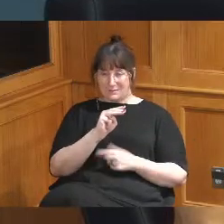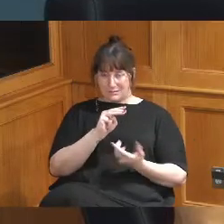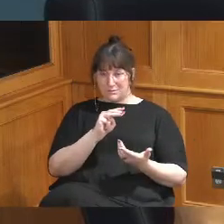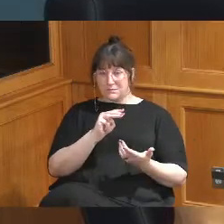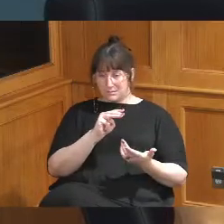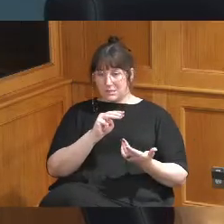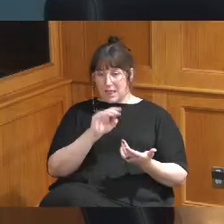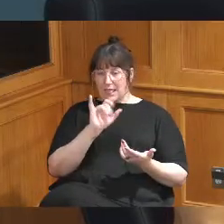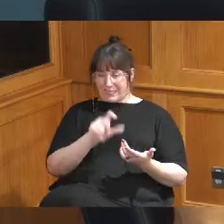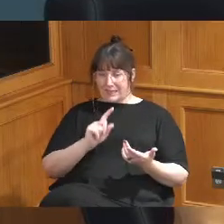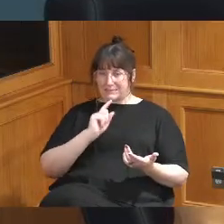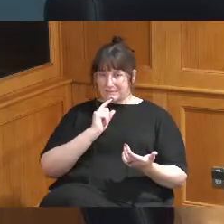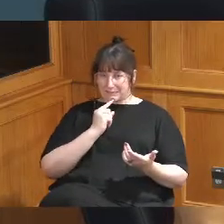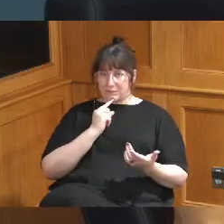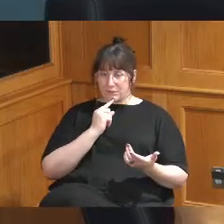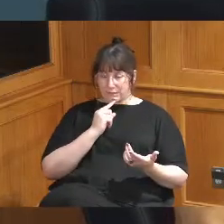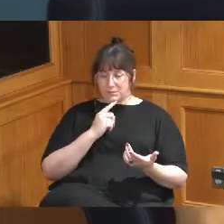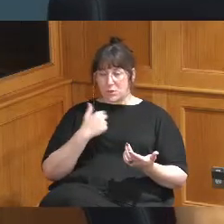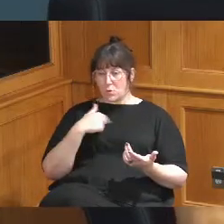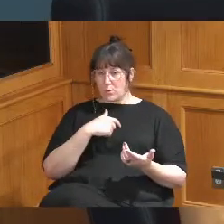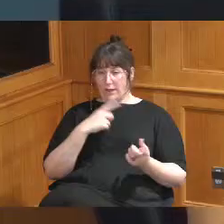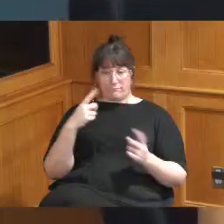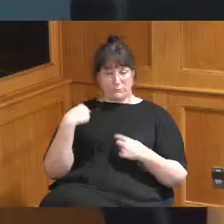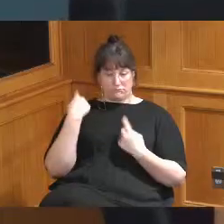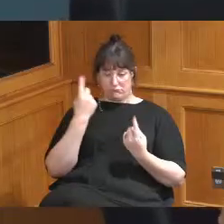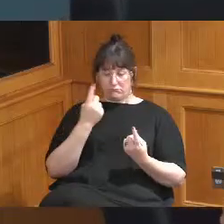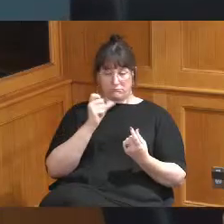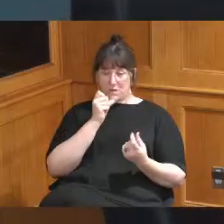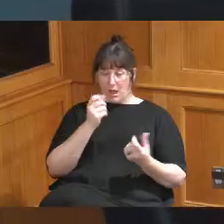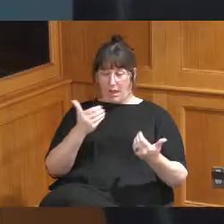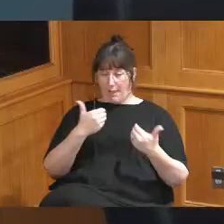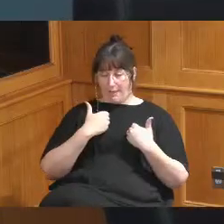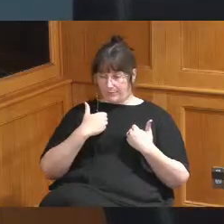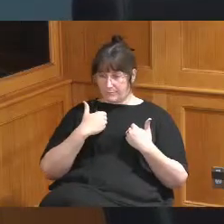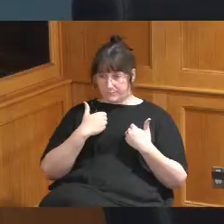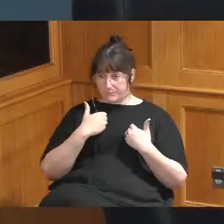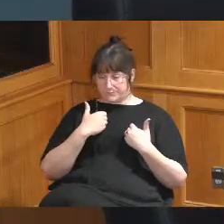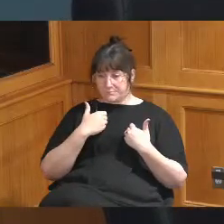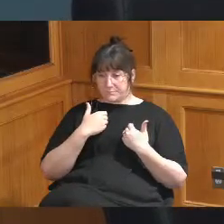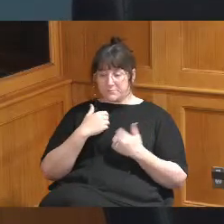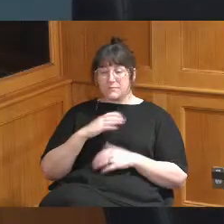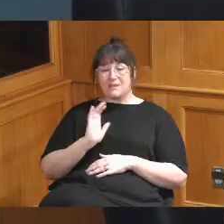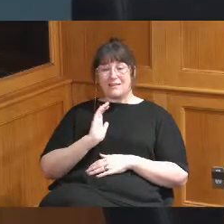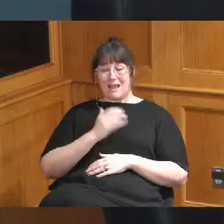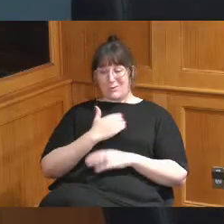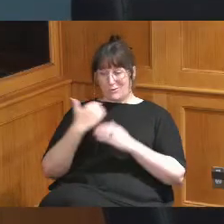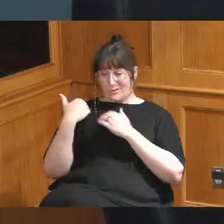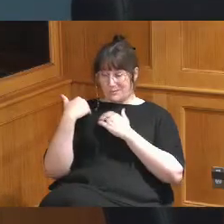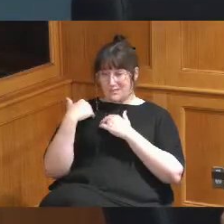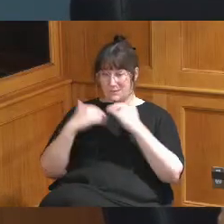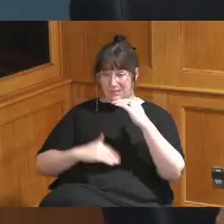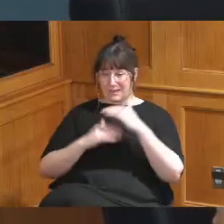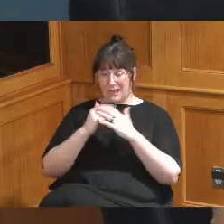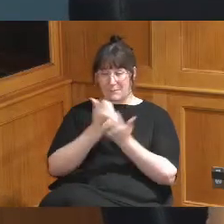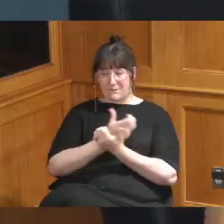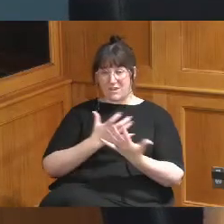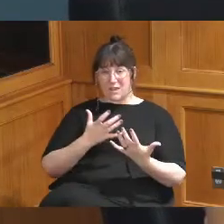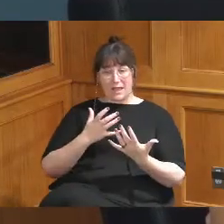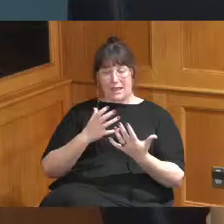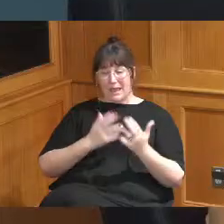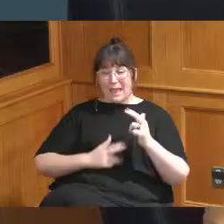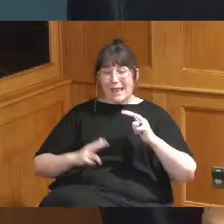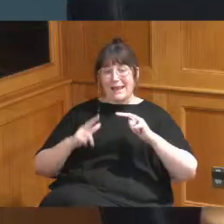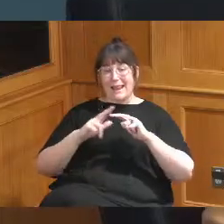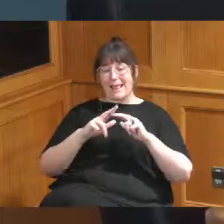that's significant. It's something that we haven't had in many years. Our capital cost or cap, we've talked about that, no enhancement language.